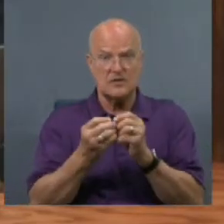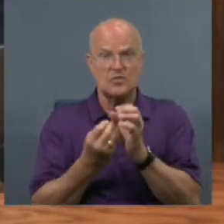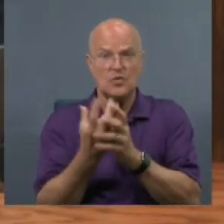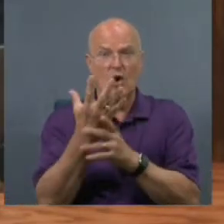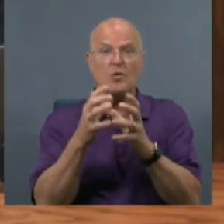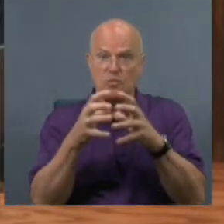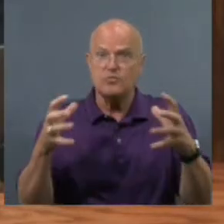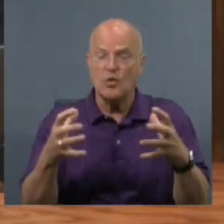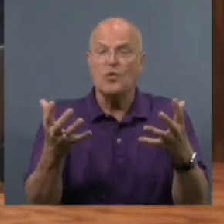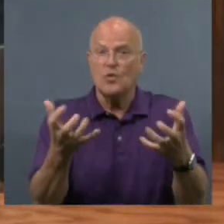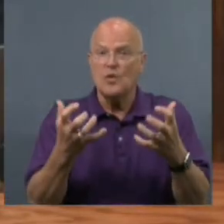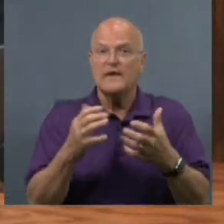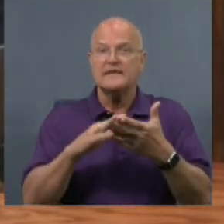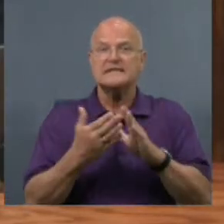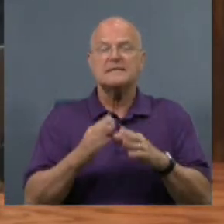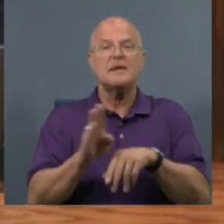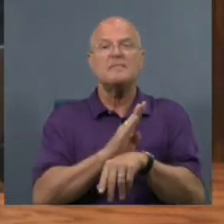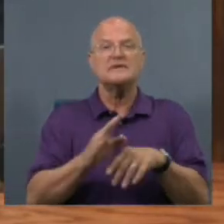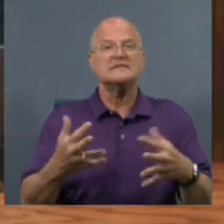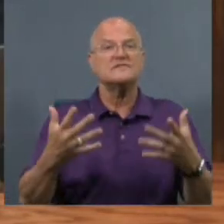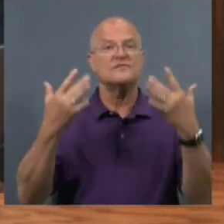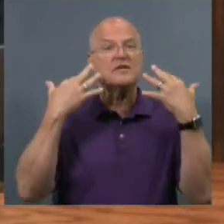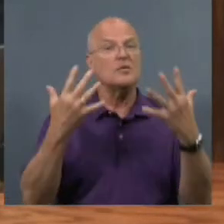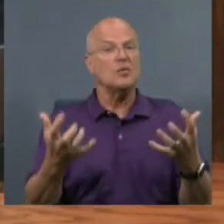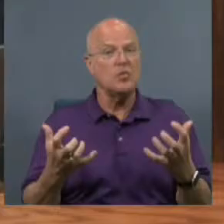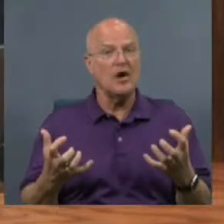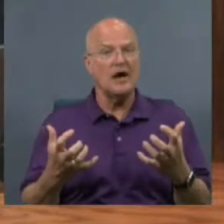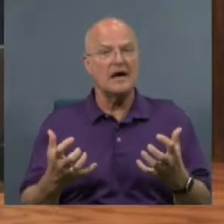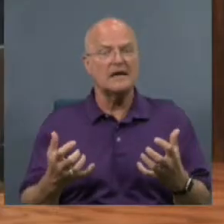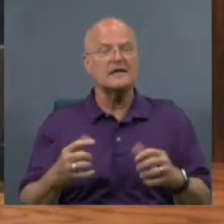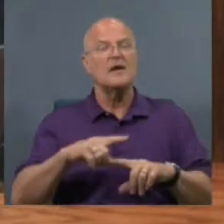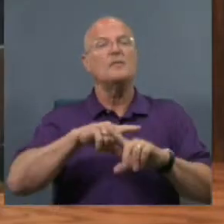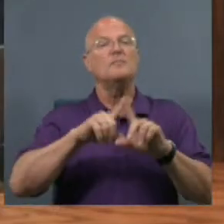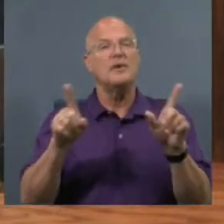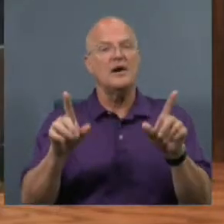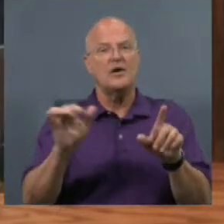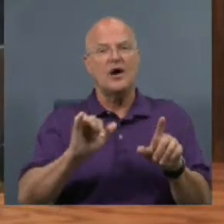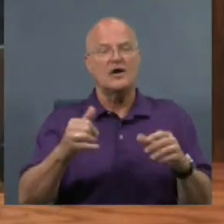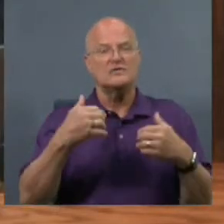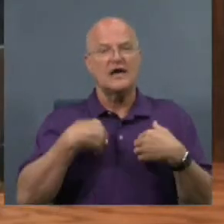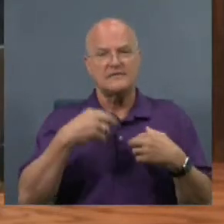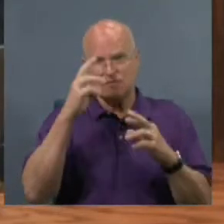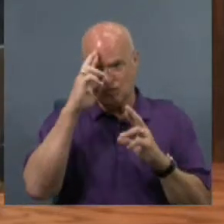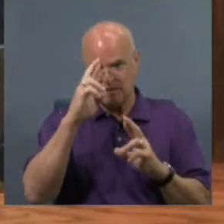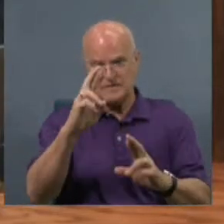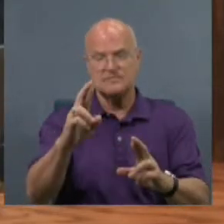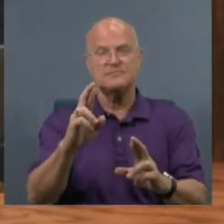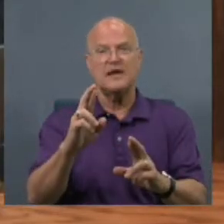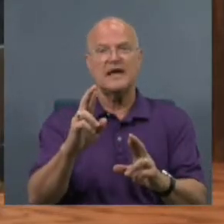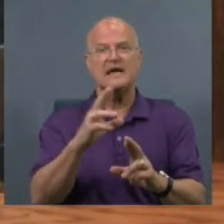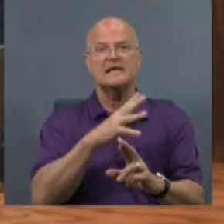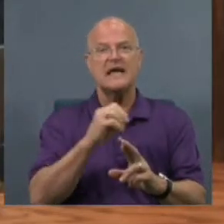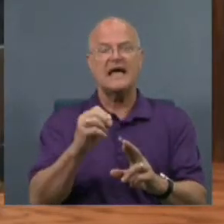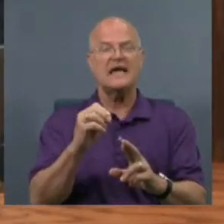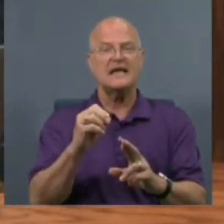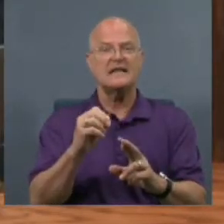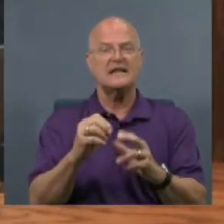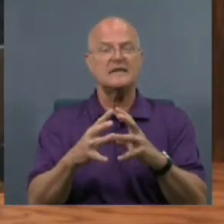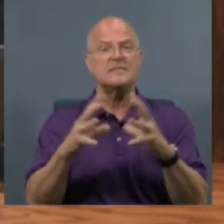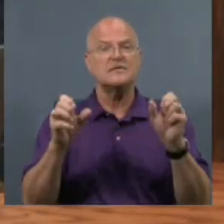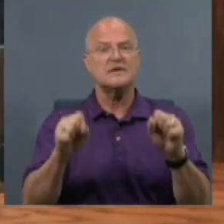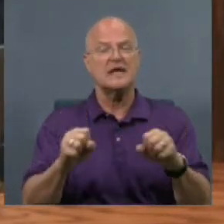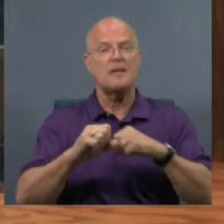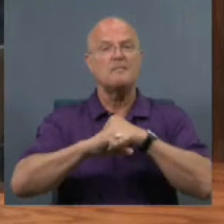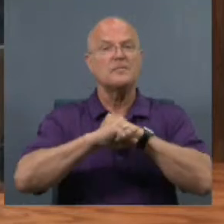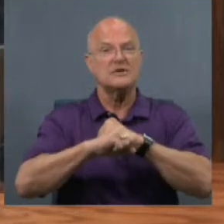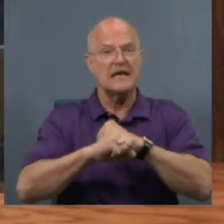grow, and we want the city to be business friendly. And on the flip side, we also have to respect, and to the extent that we can, protect